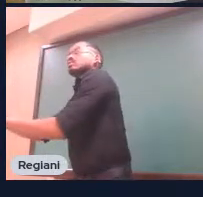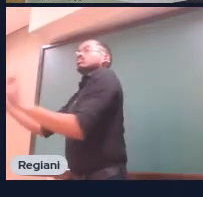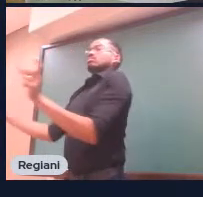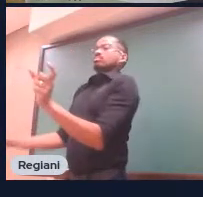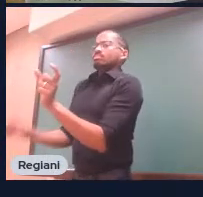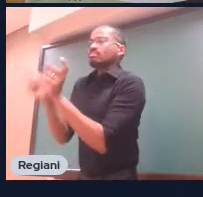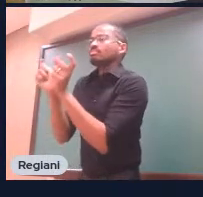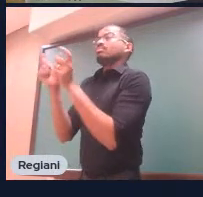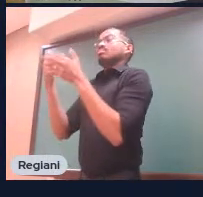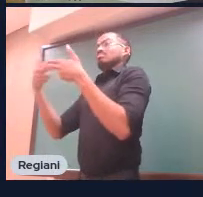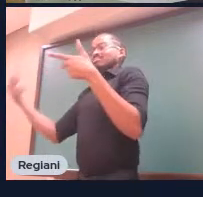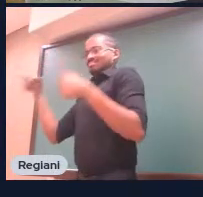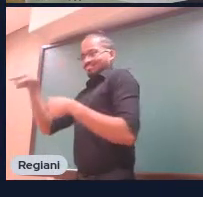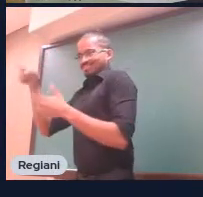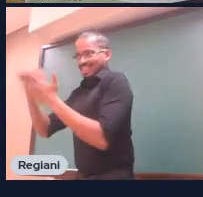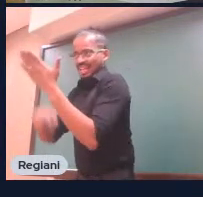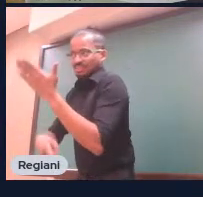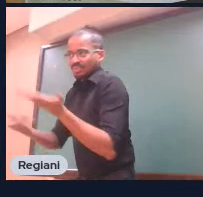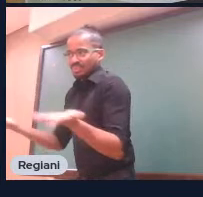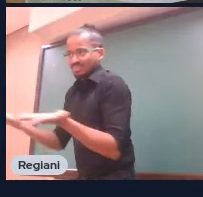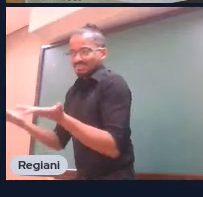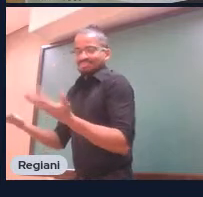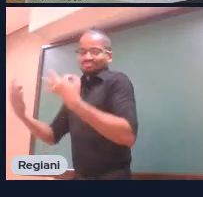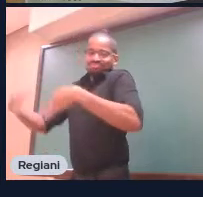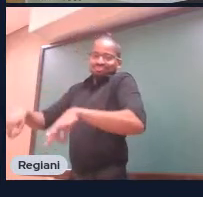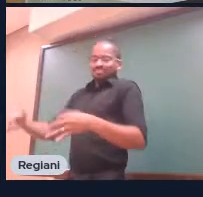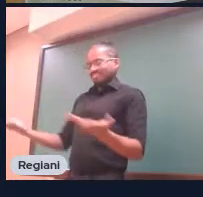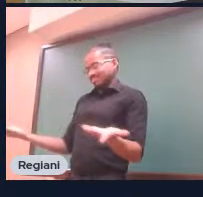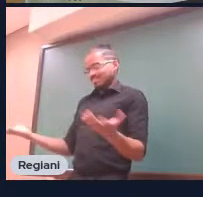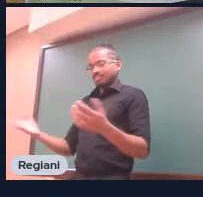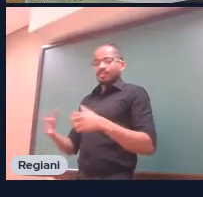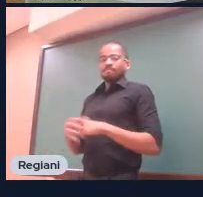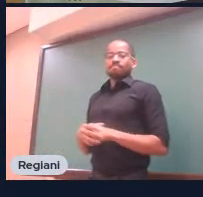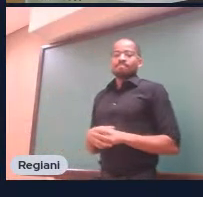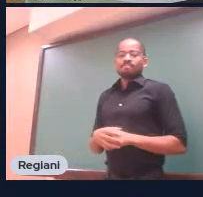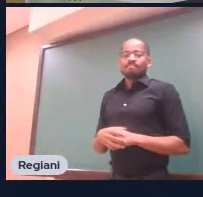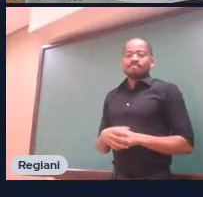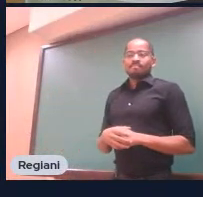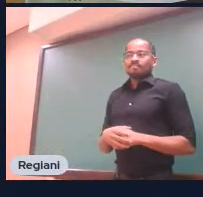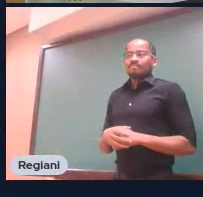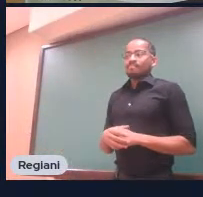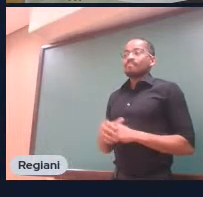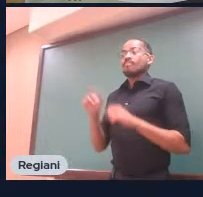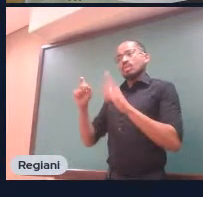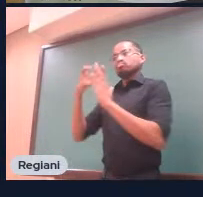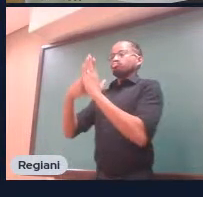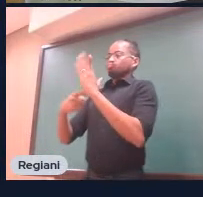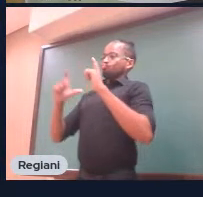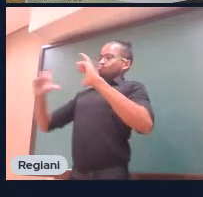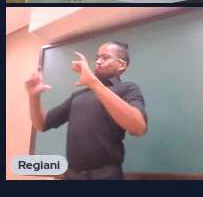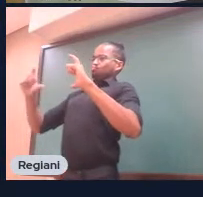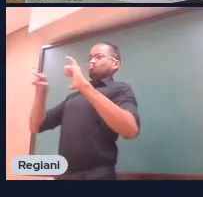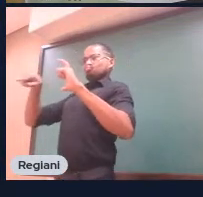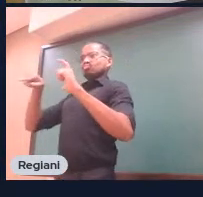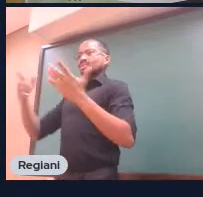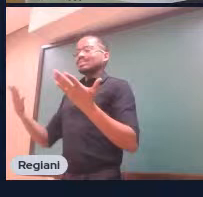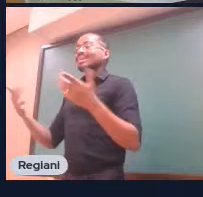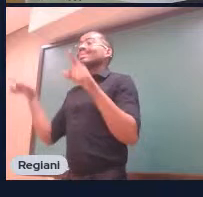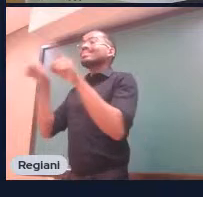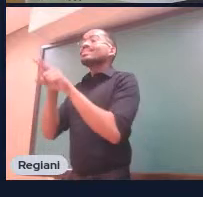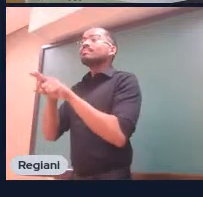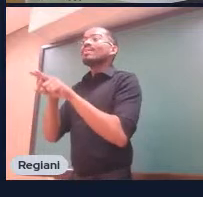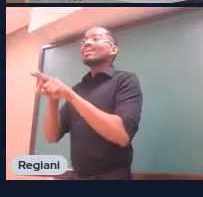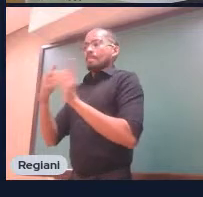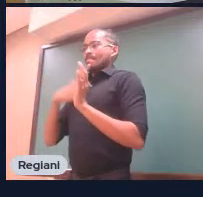larger chunks of text in very big quantities. Also, I did not even have the word language in